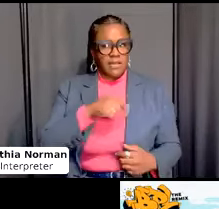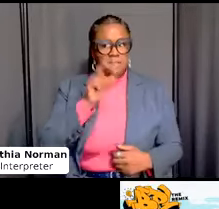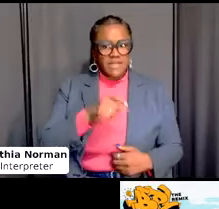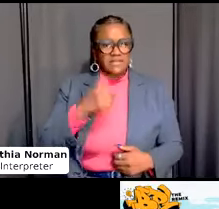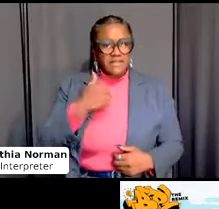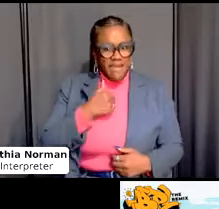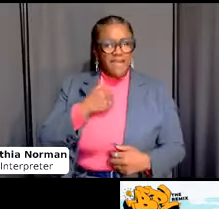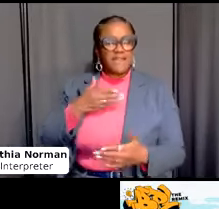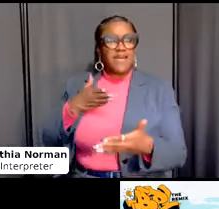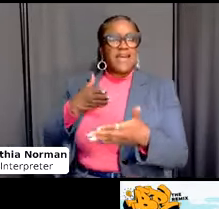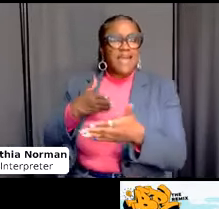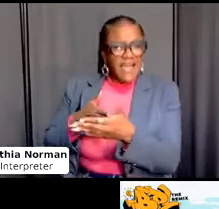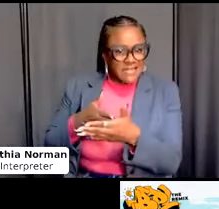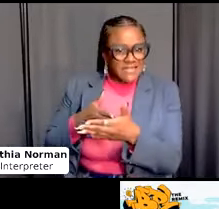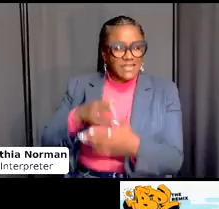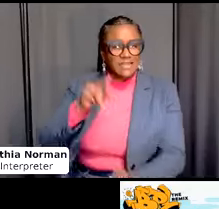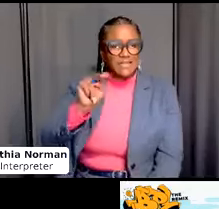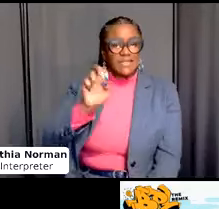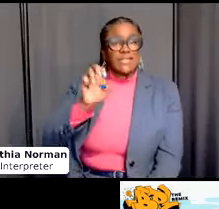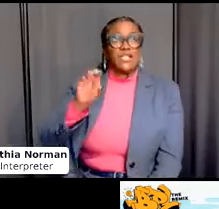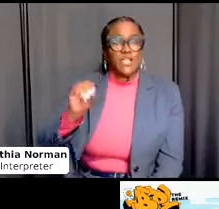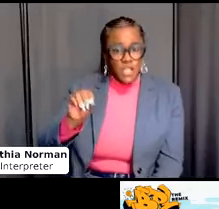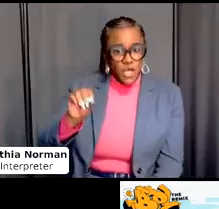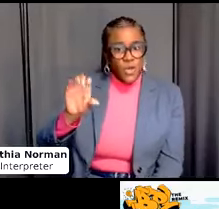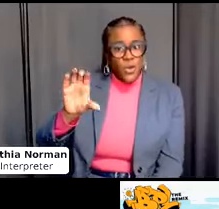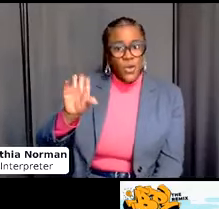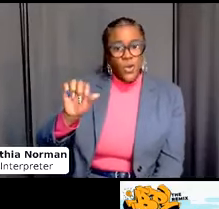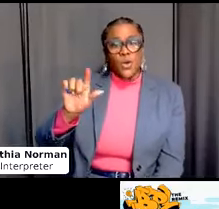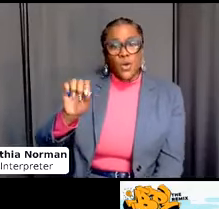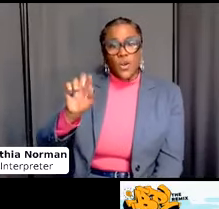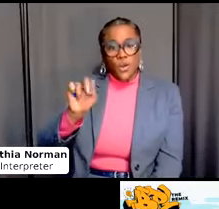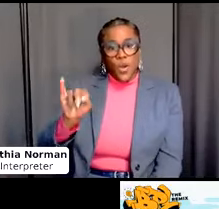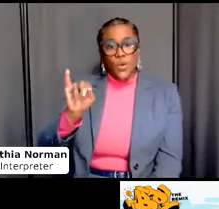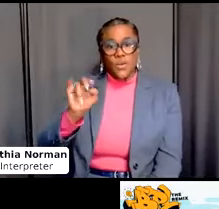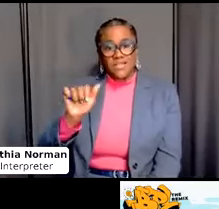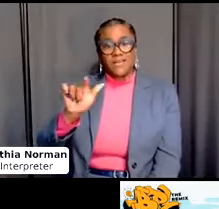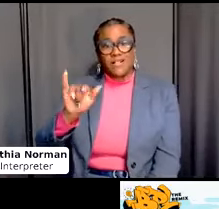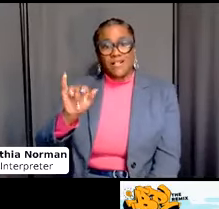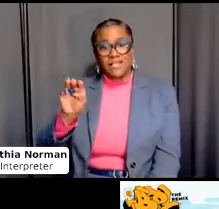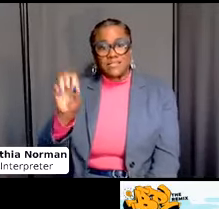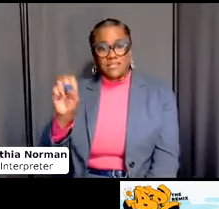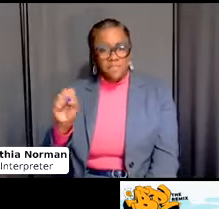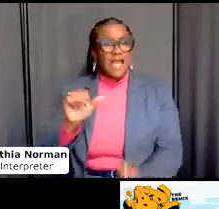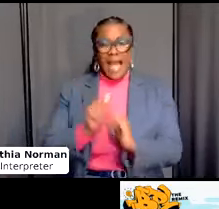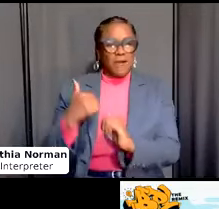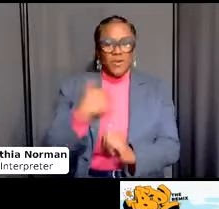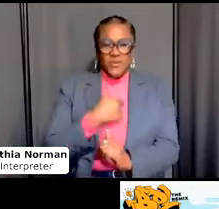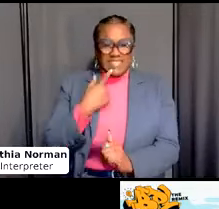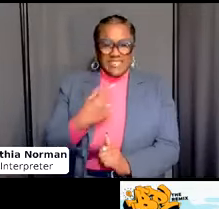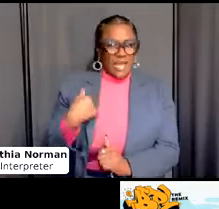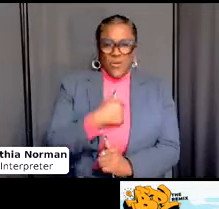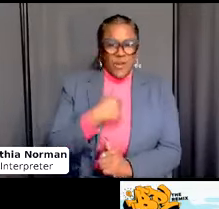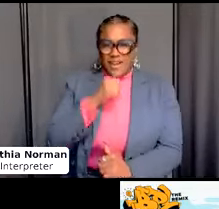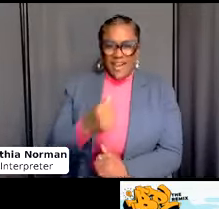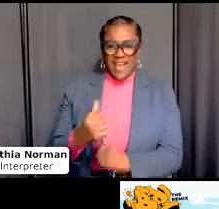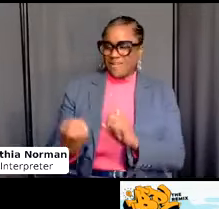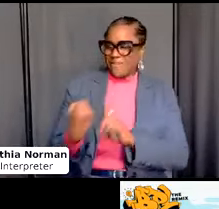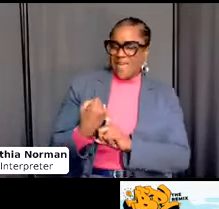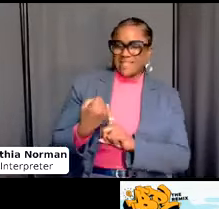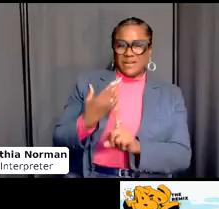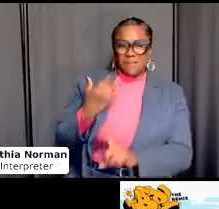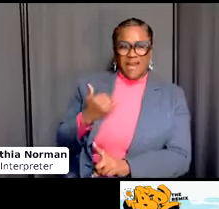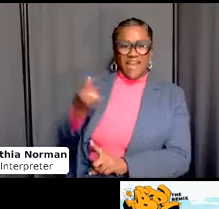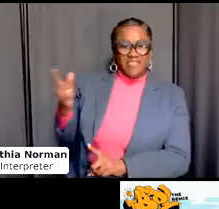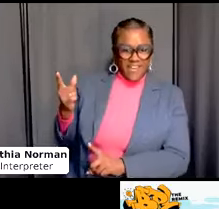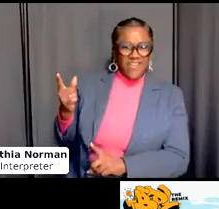anti neocolonialism disposition. Figure out how do we, not make ourselves subject to the economic structural